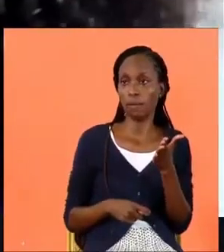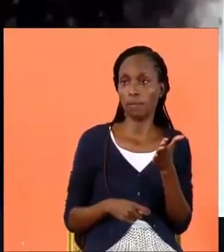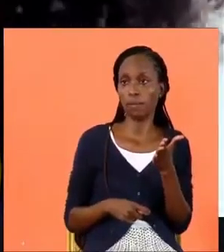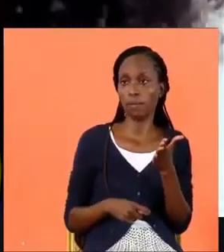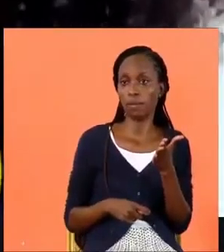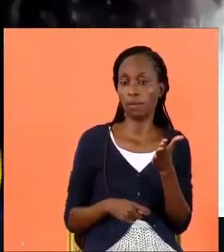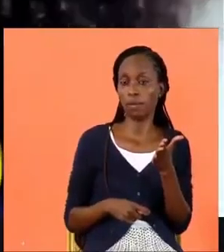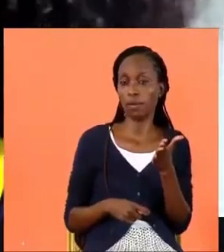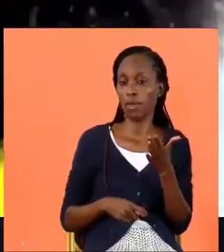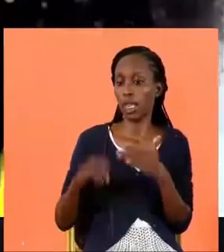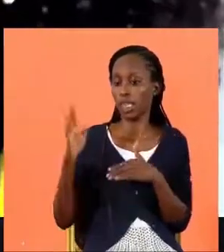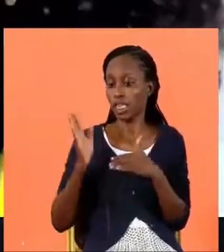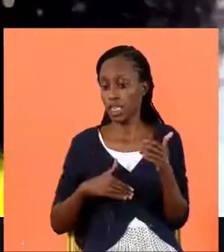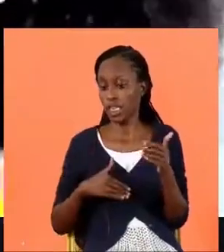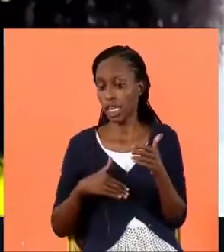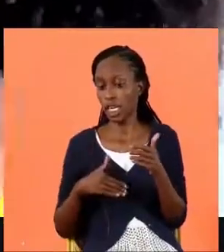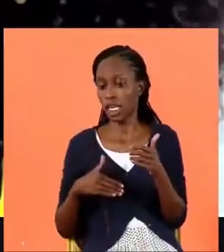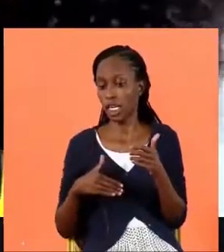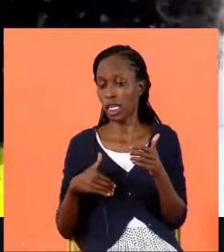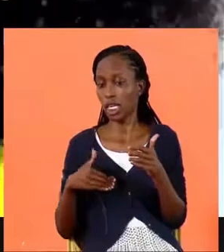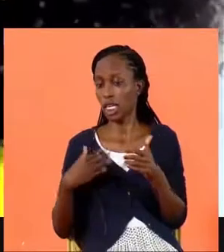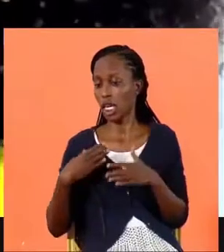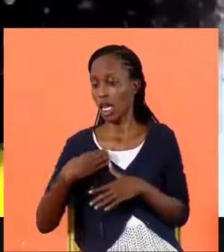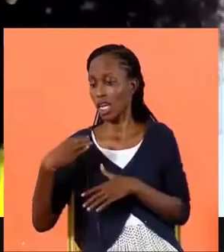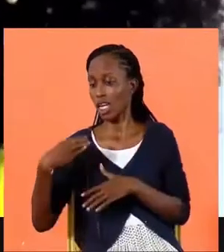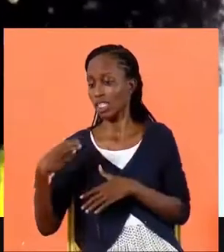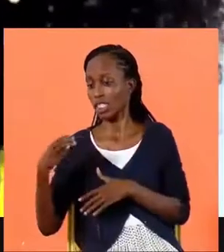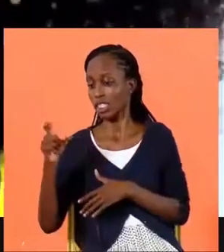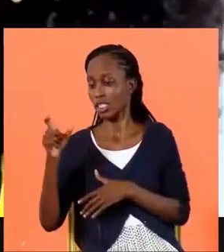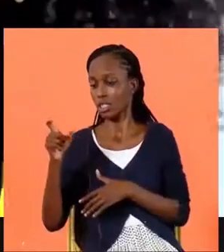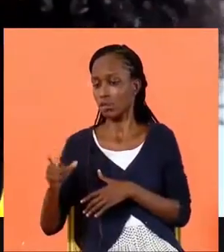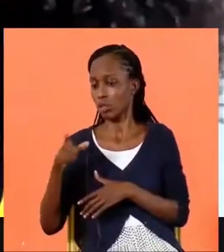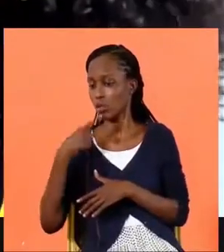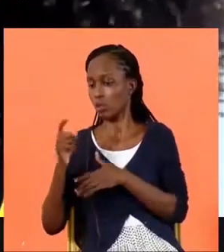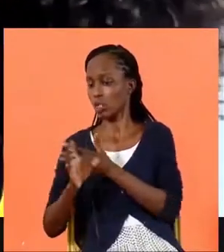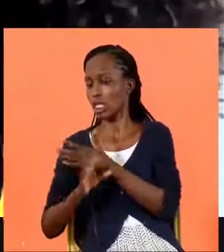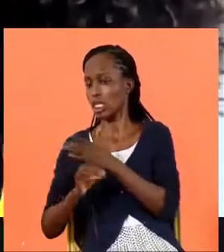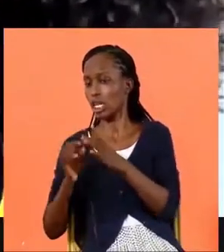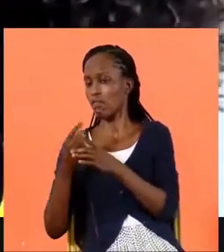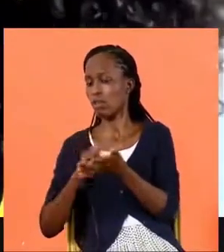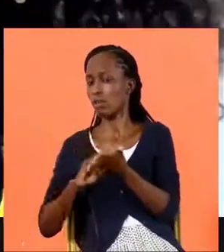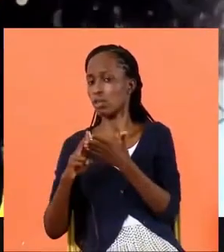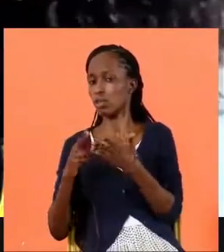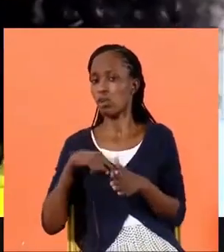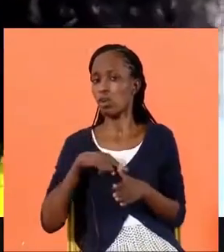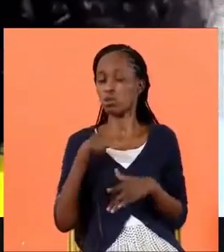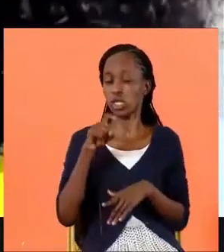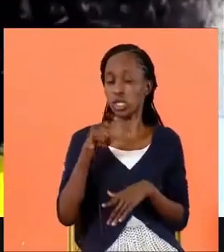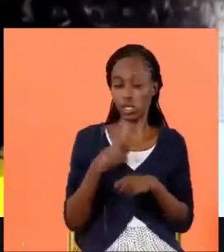our treasuries than a multinational country that is exploiting our natural resources, right? So we need to